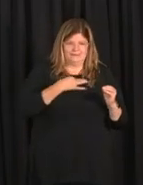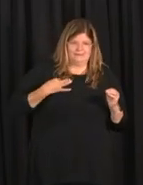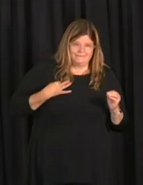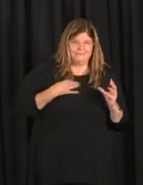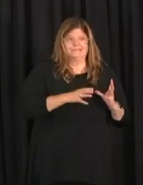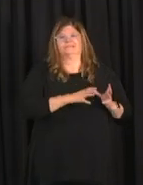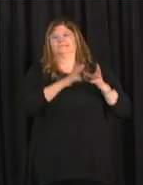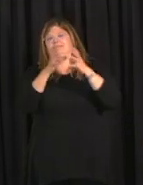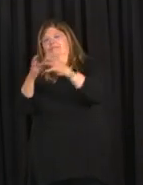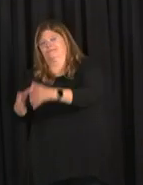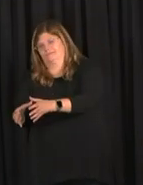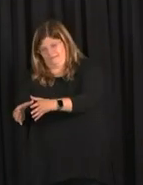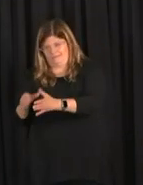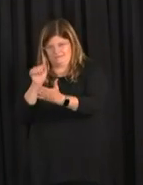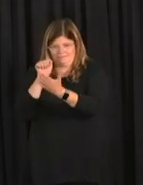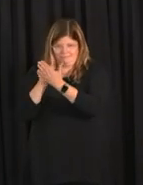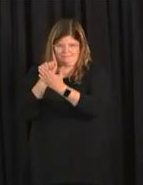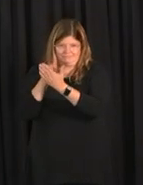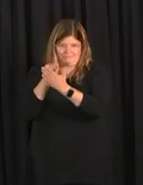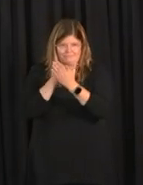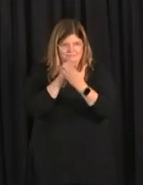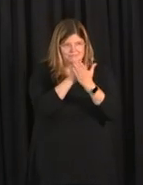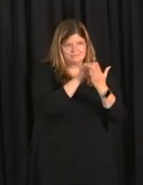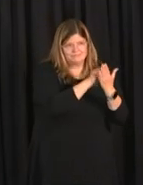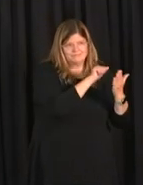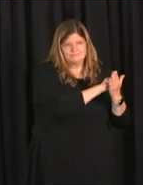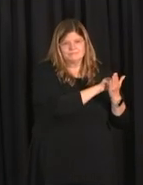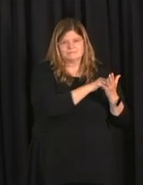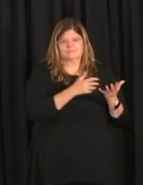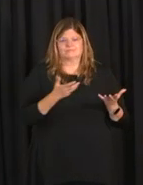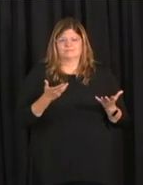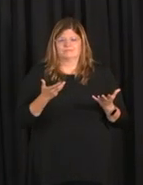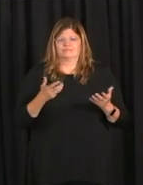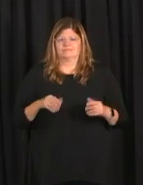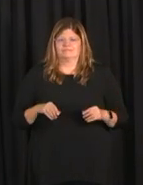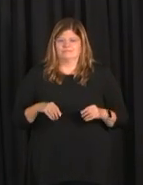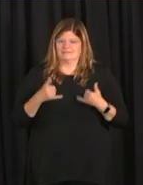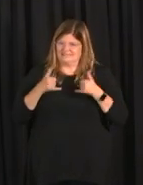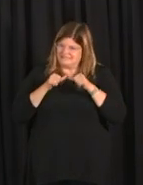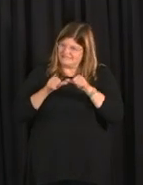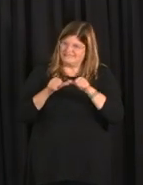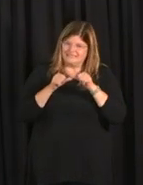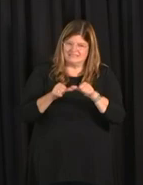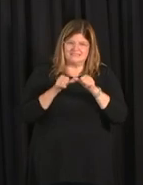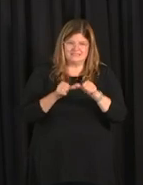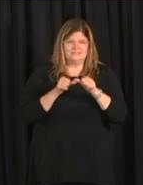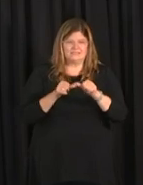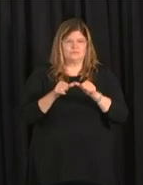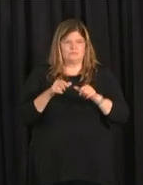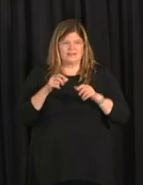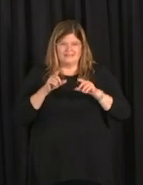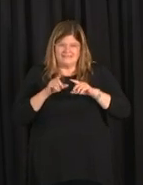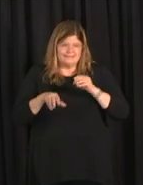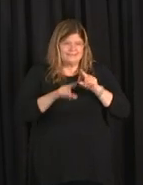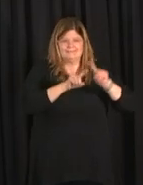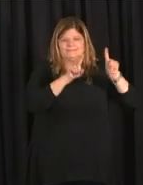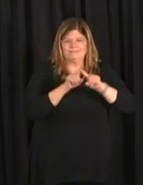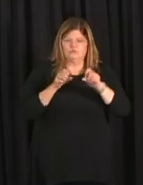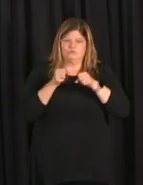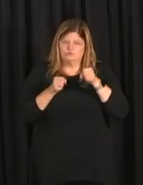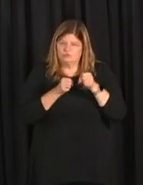staff going out to do the home visits. And we will continue to work for strategies to get the number up where we